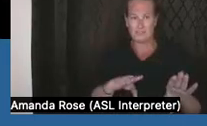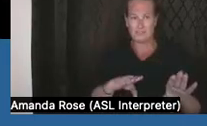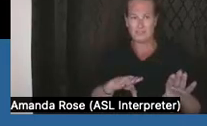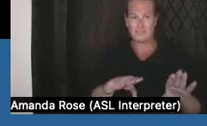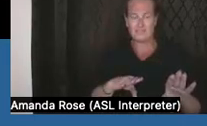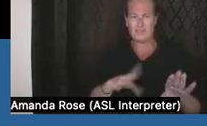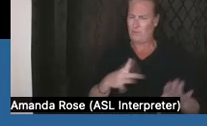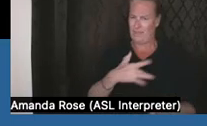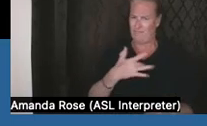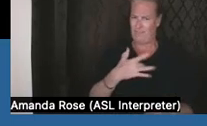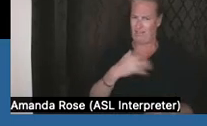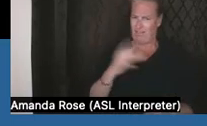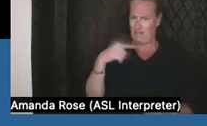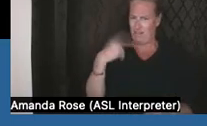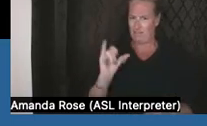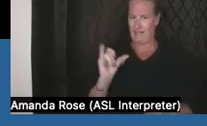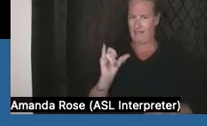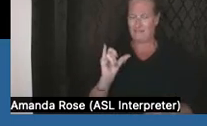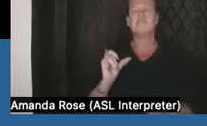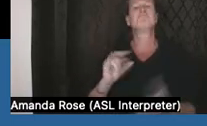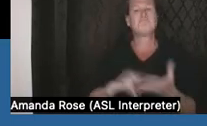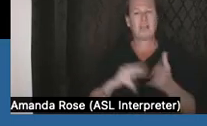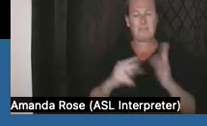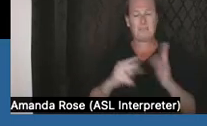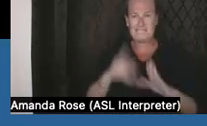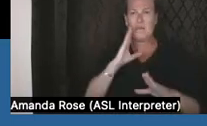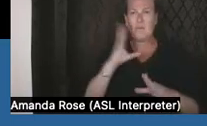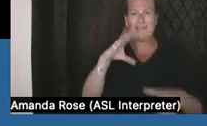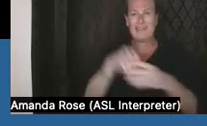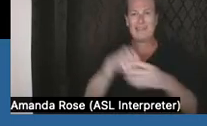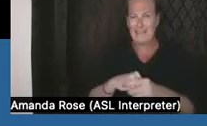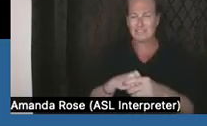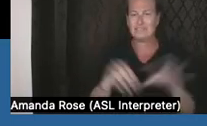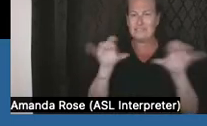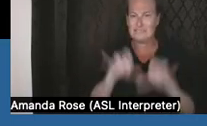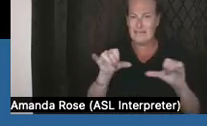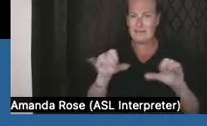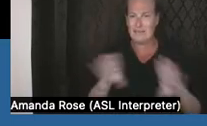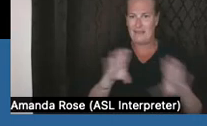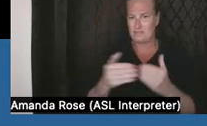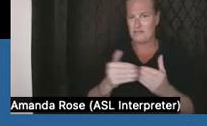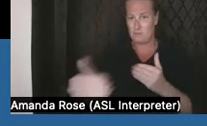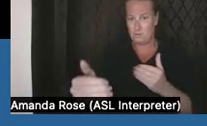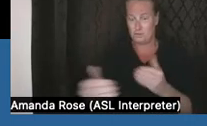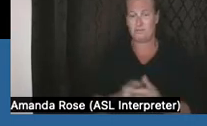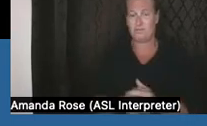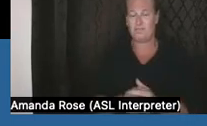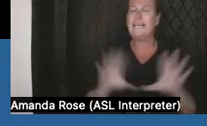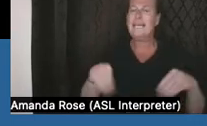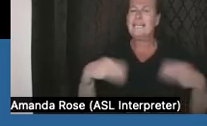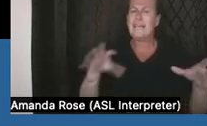Behavior-specific praise increases the likelihood children will engage in those behaviors in the future. Give a description of positive behavior for